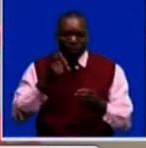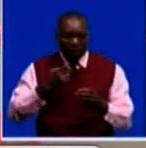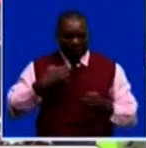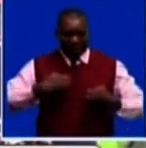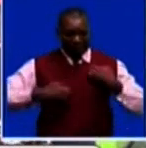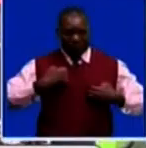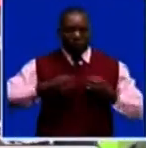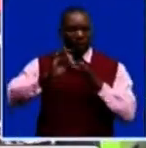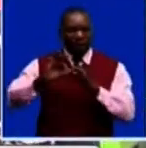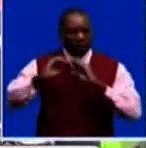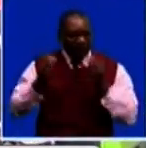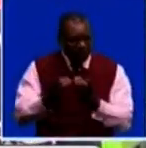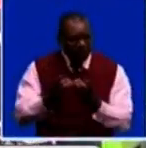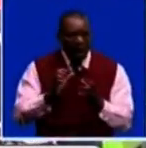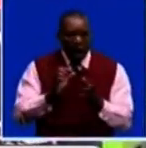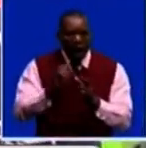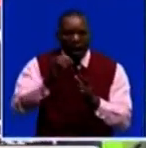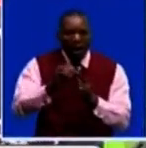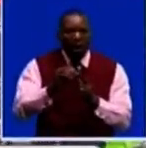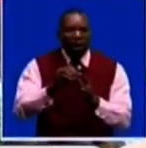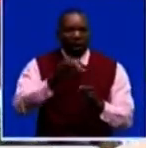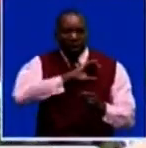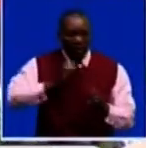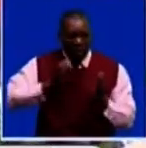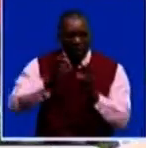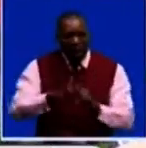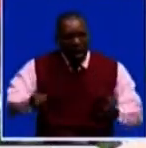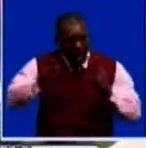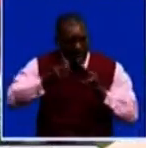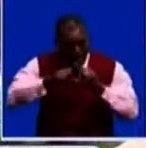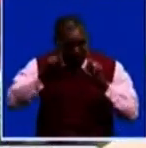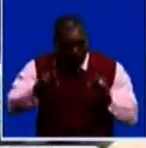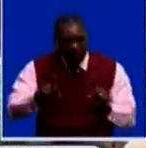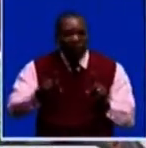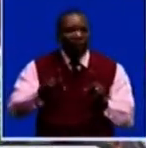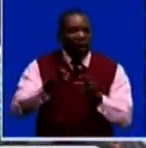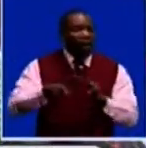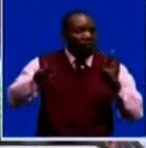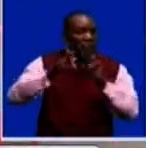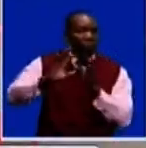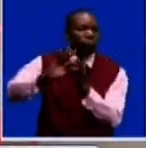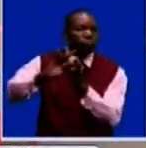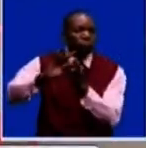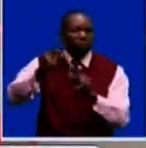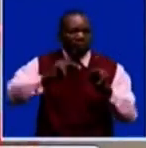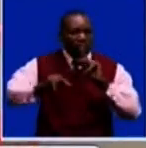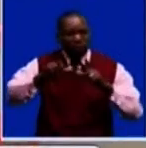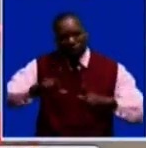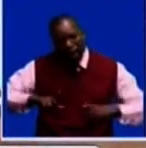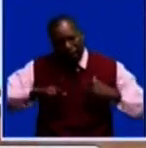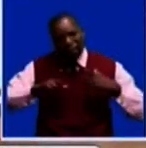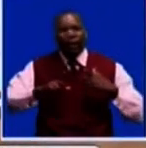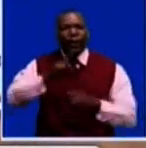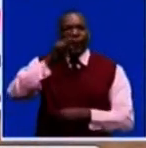district or our Christian values, but also the value we attach to the welfare of our people and their